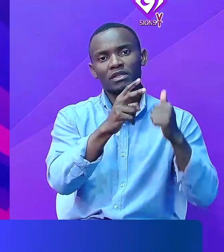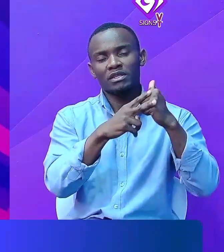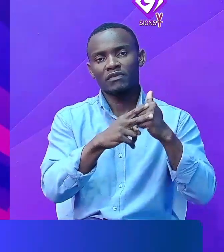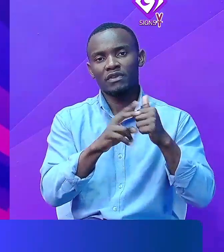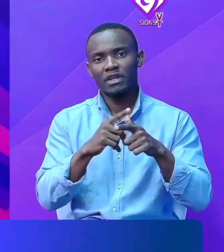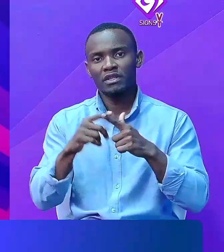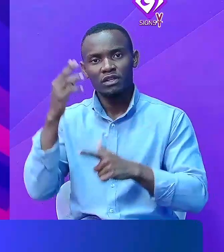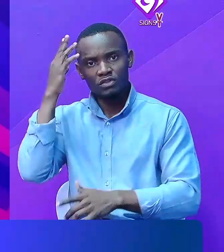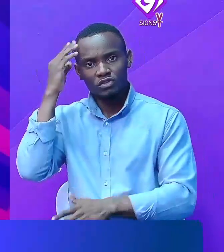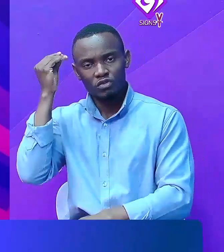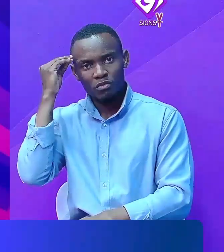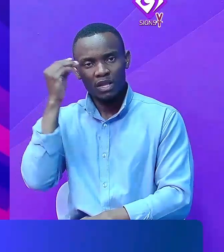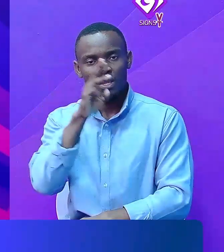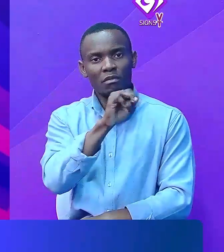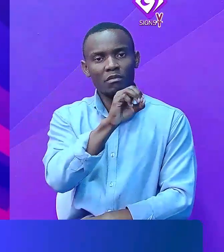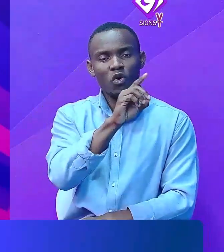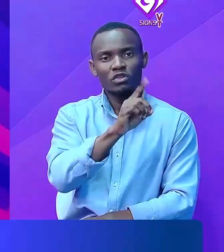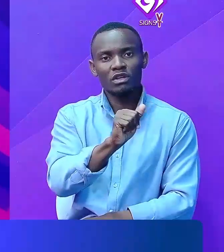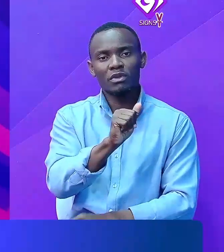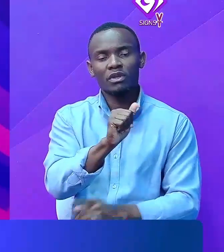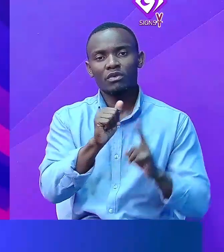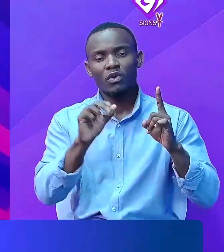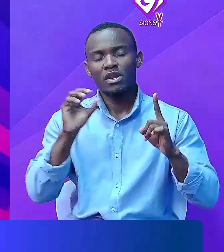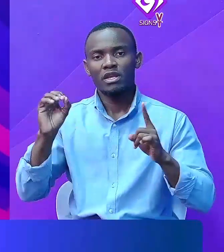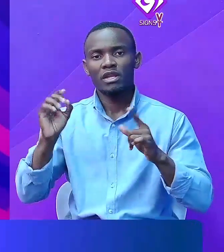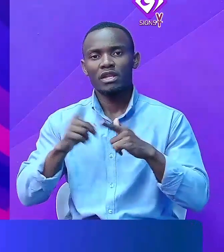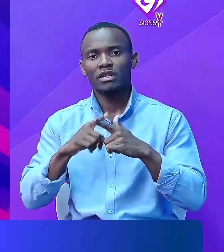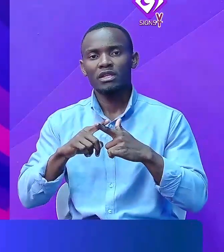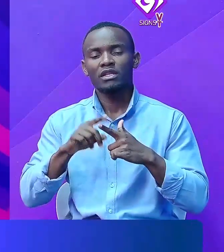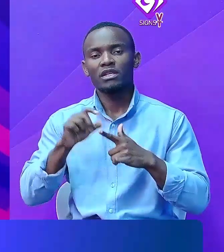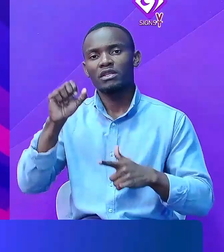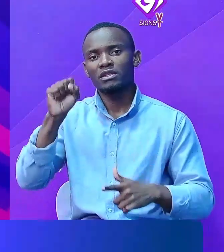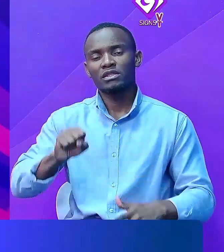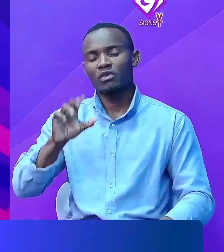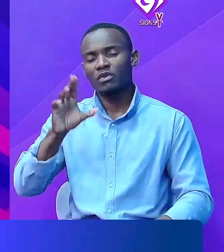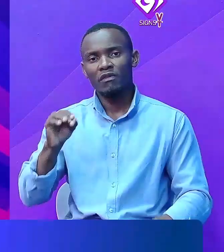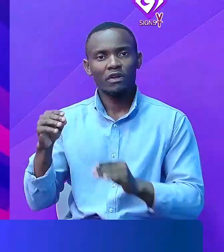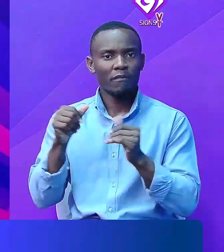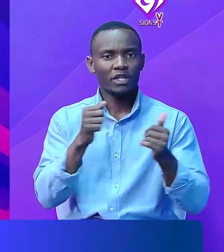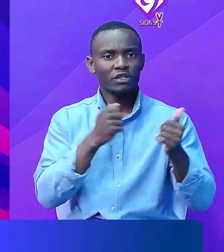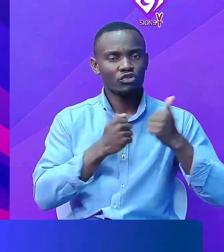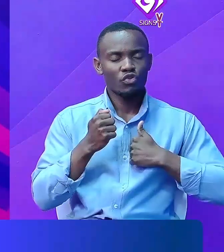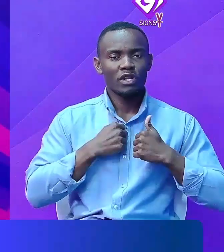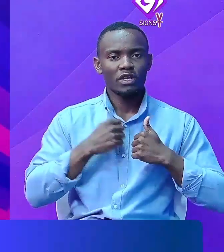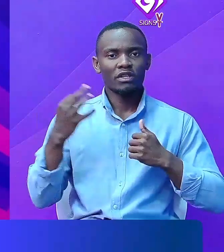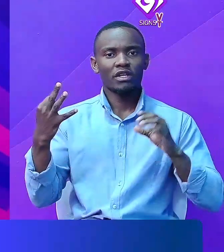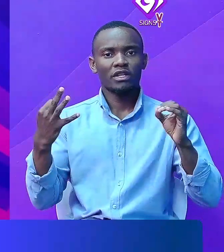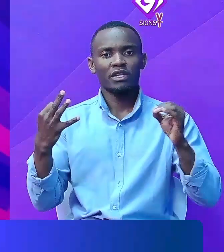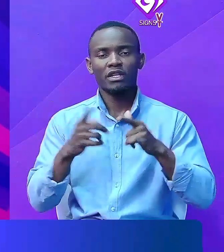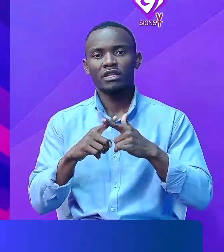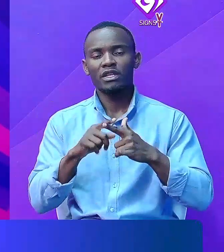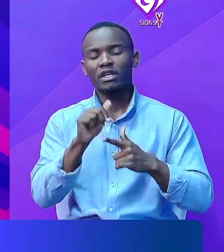to Mozambique. South Africa beat Rwanda 3-0. Algeria beat Uganda